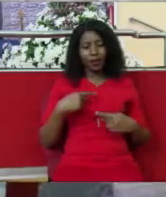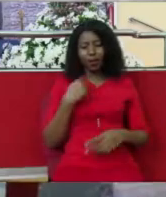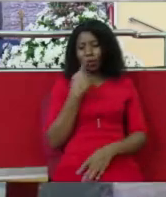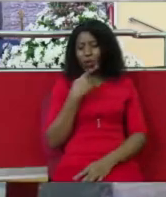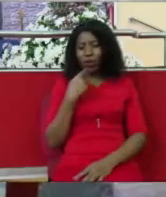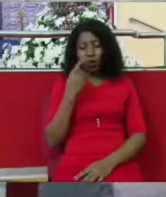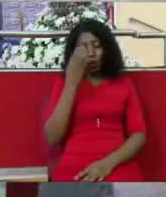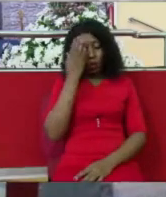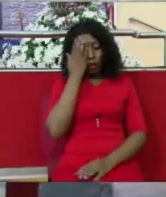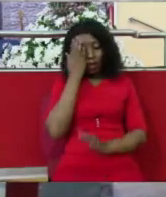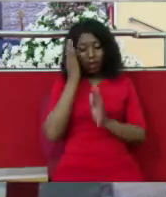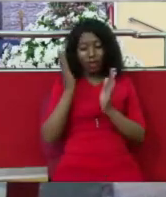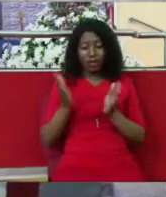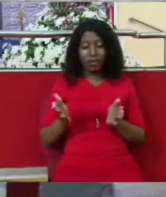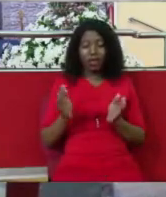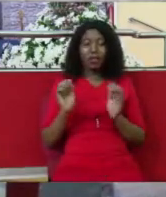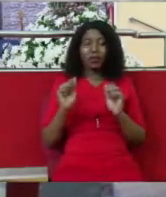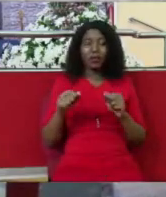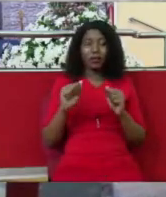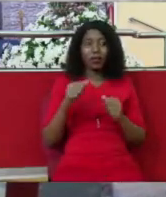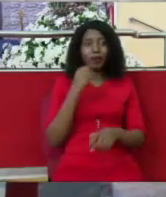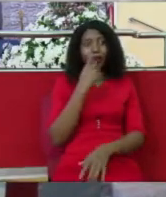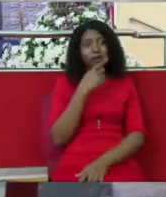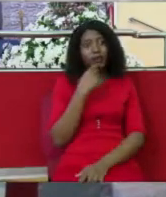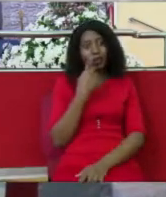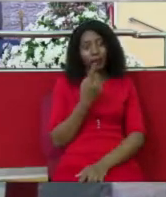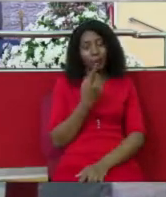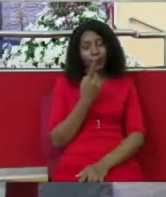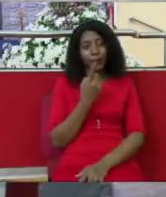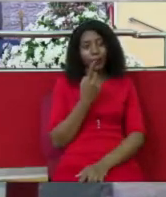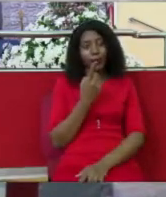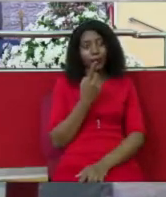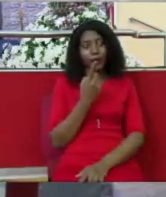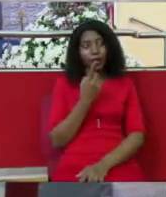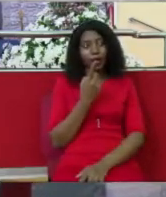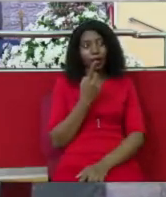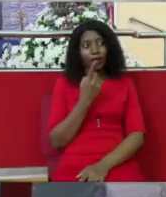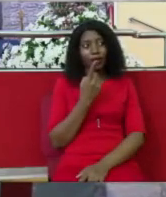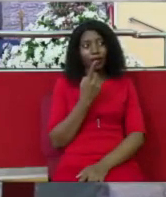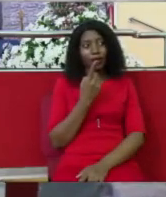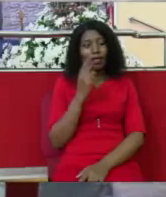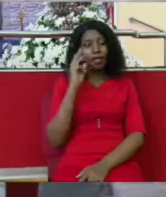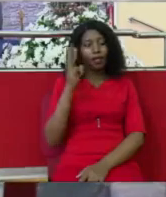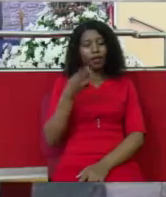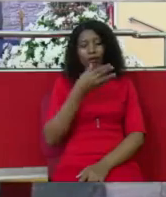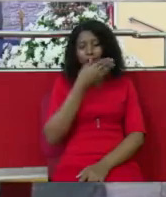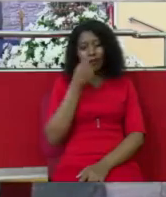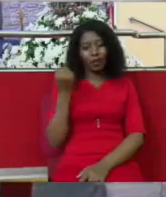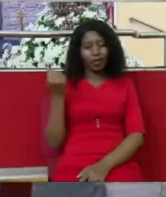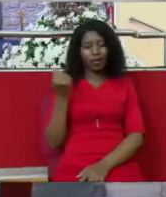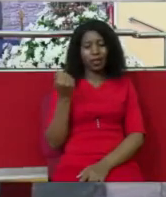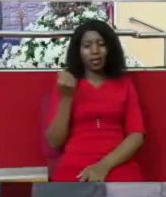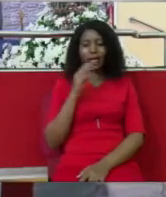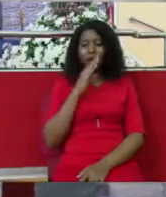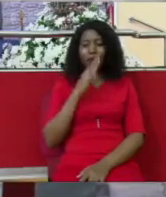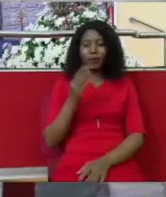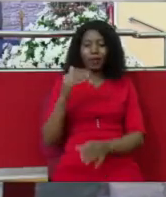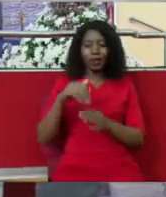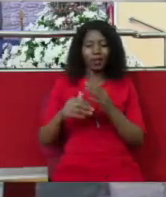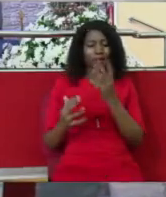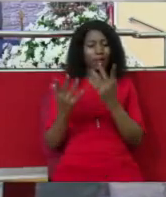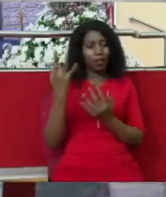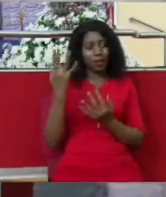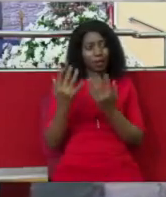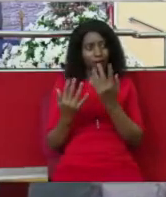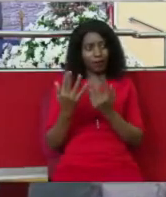say walikuwa watu ambao wana wa Israeli wangesema kuhusu wao that they'll be better off in hell. Wangestahili kuwa wameenda kuzimuni.